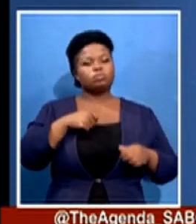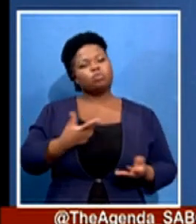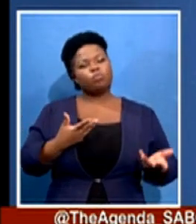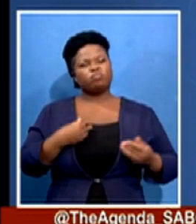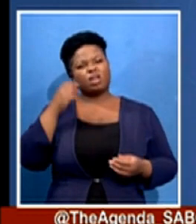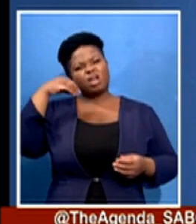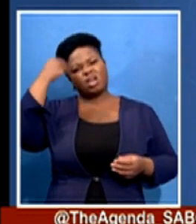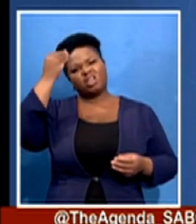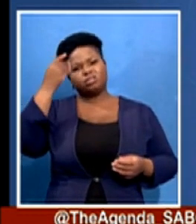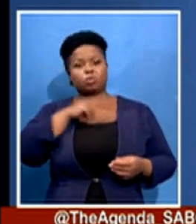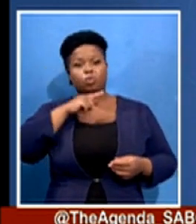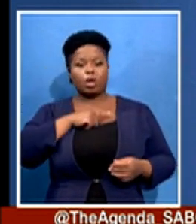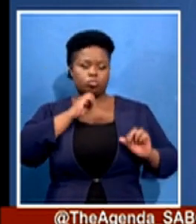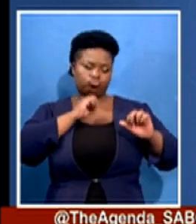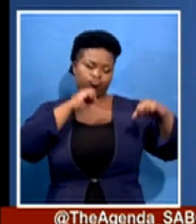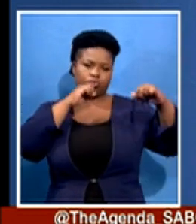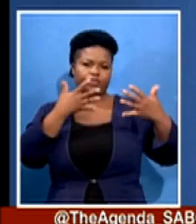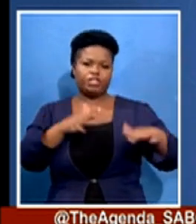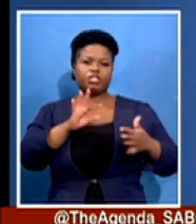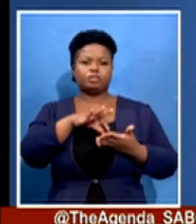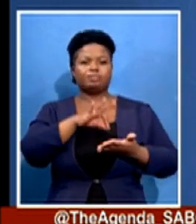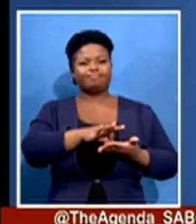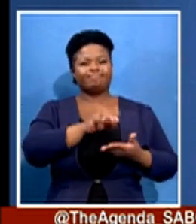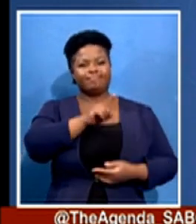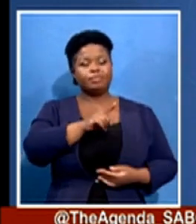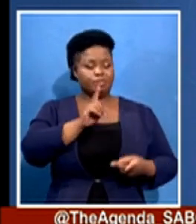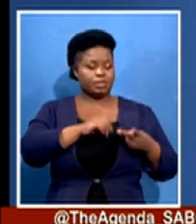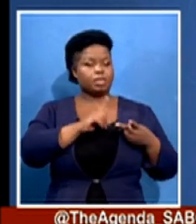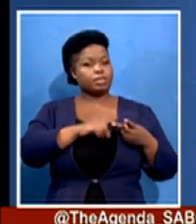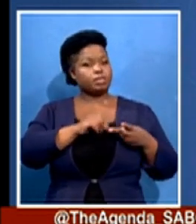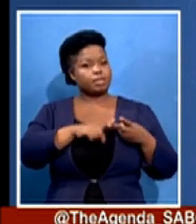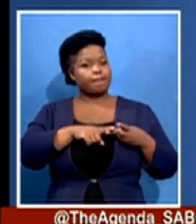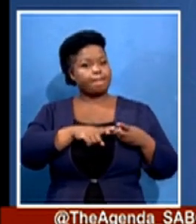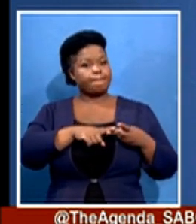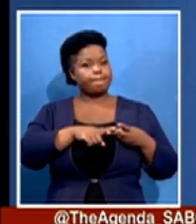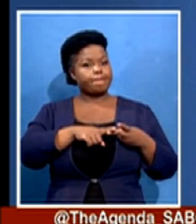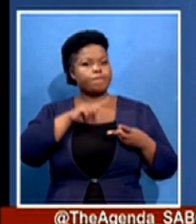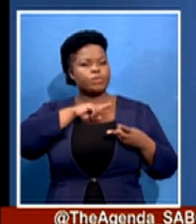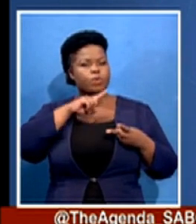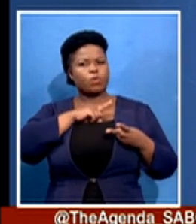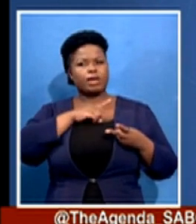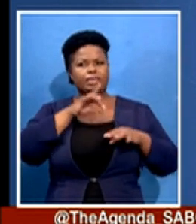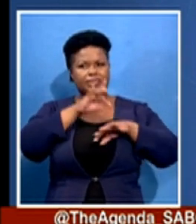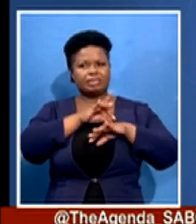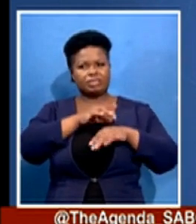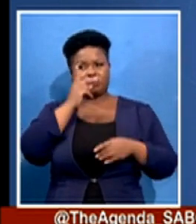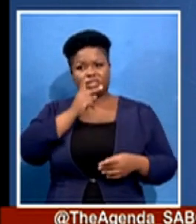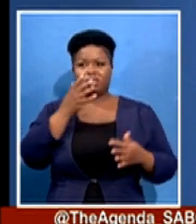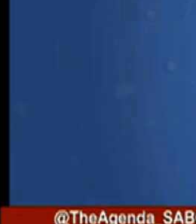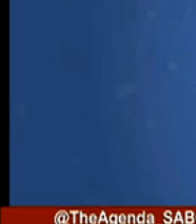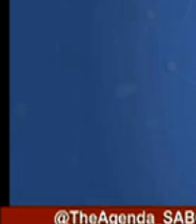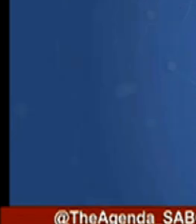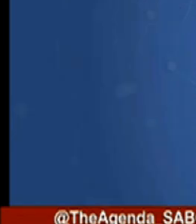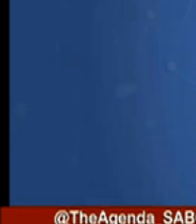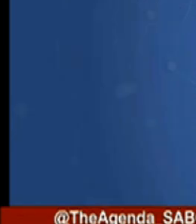one hand, but also because the disease, as we see it, is much more severe in adults. And obviously, as people